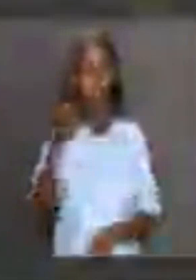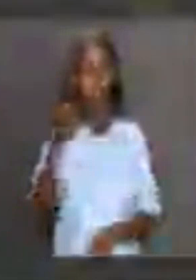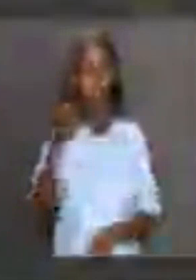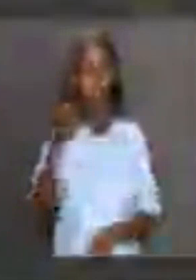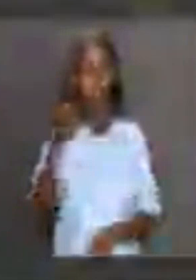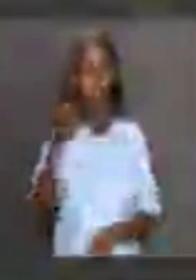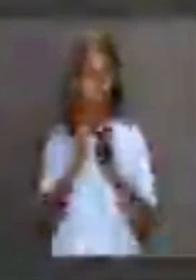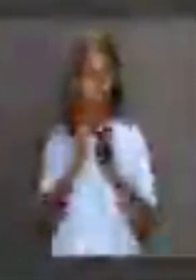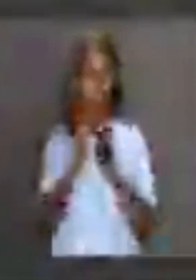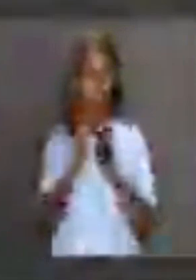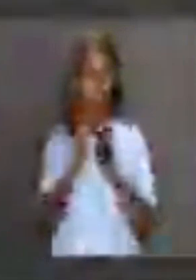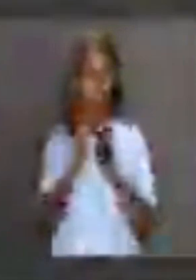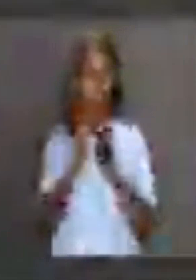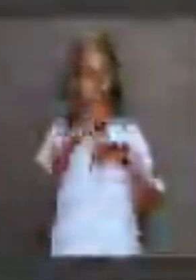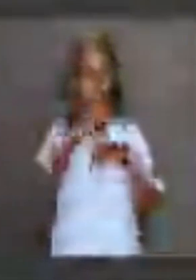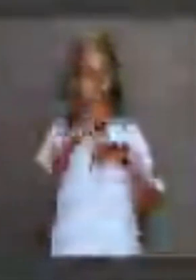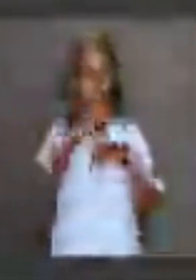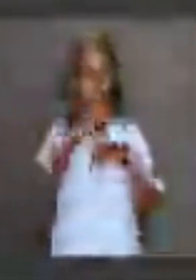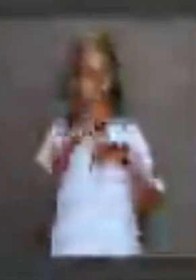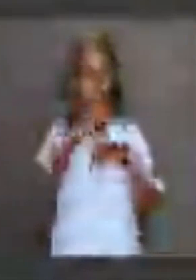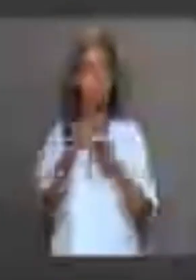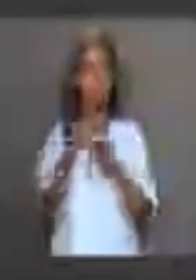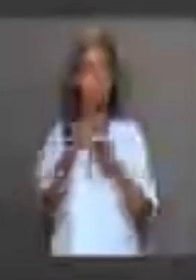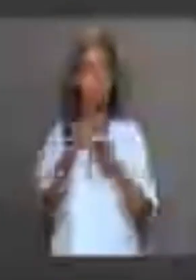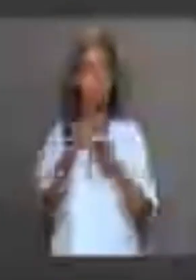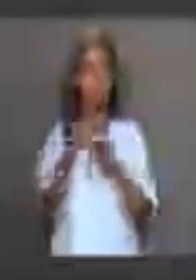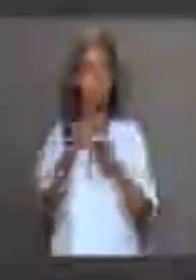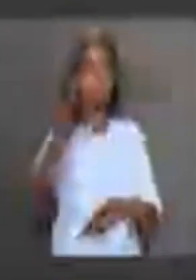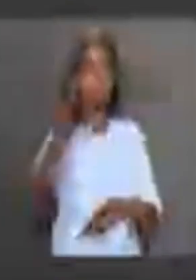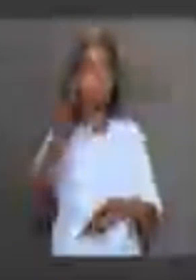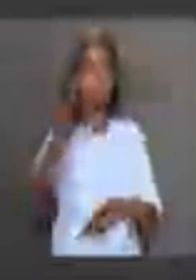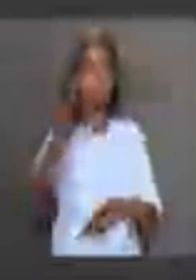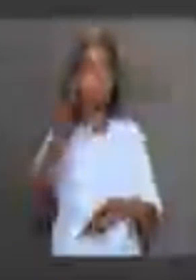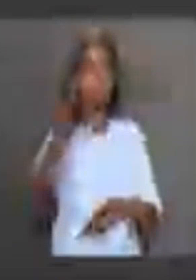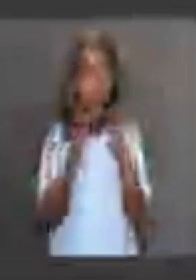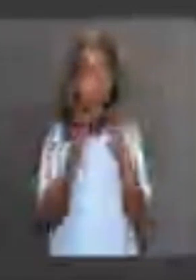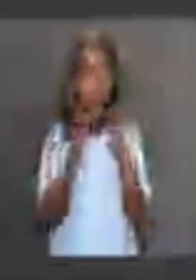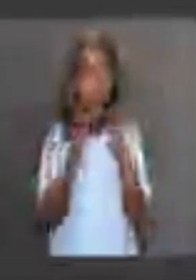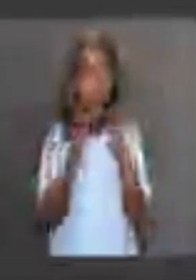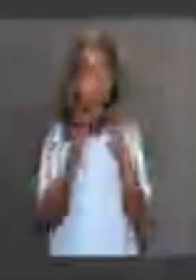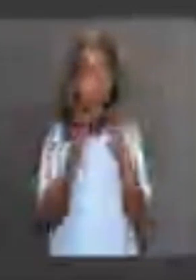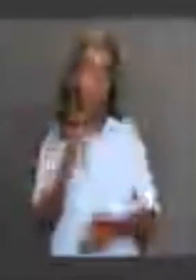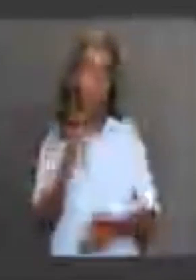numbers greater than or equal to 1.